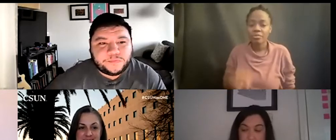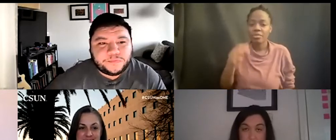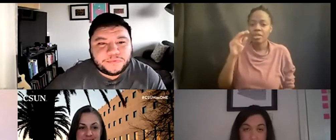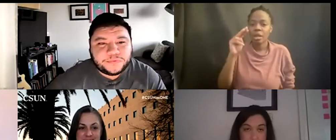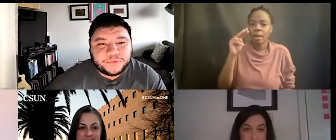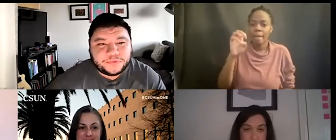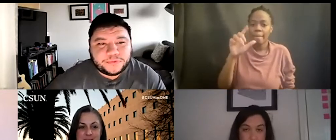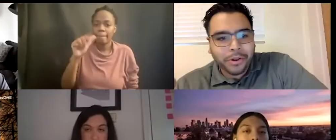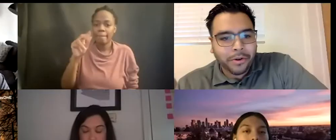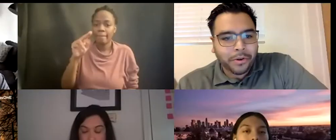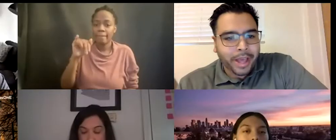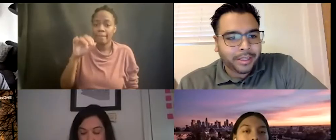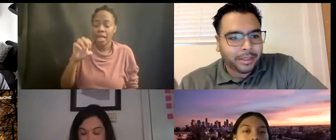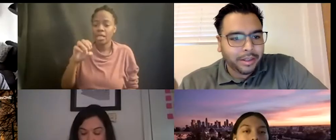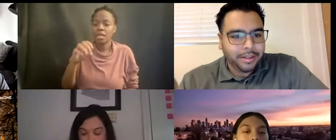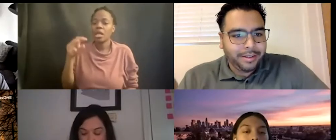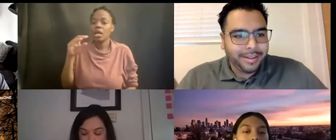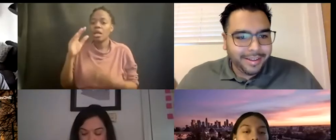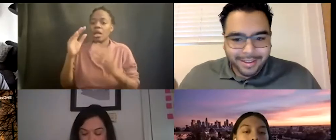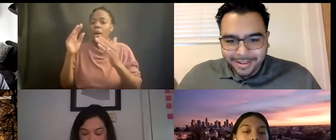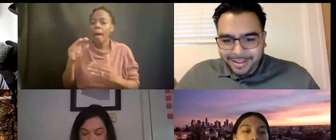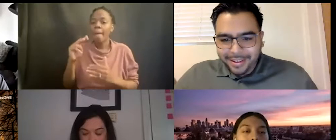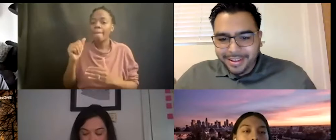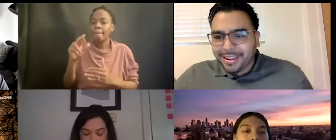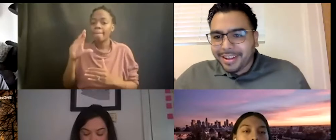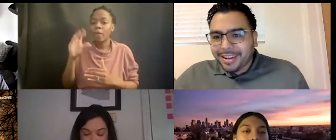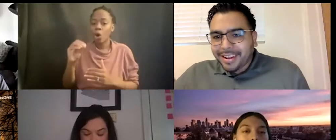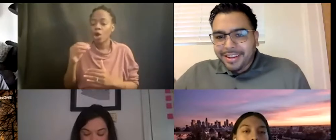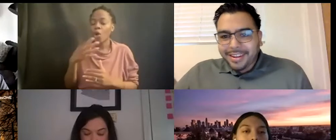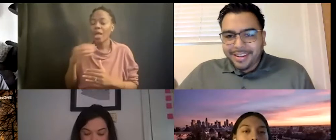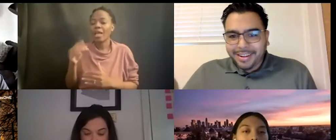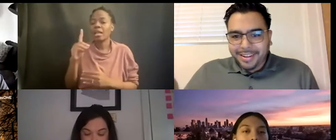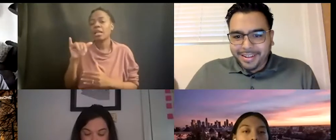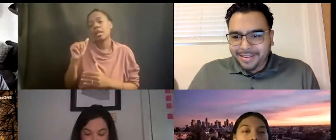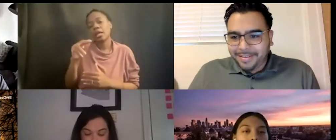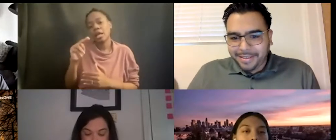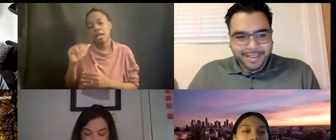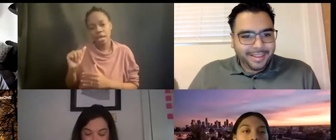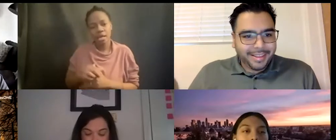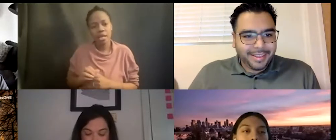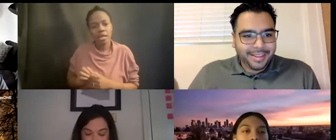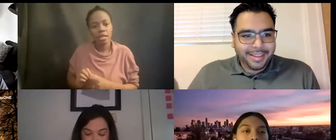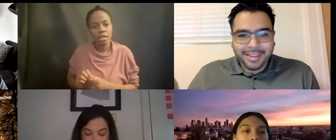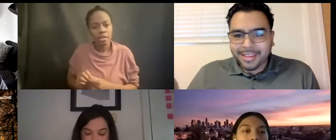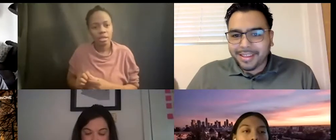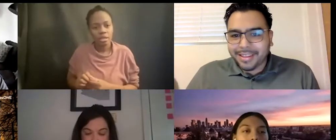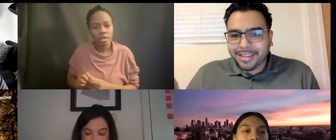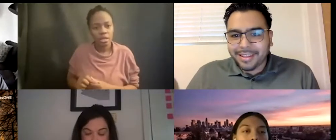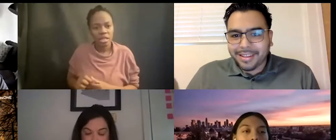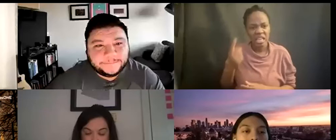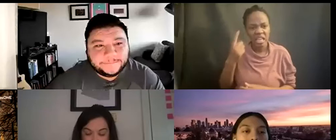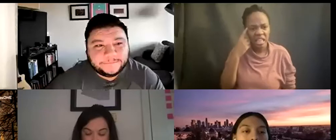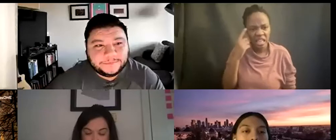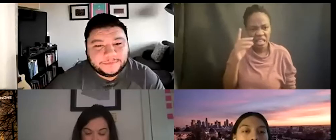Diana can go. I see your little hands. I think Diana or Marco might have had their hand first, so they